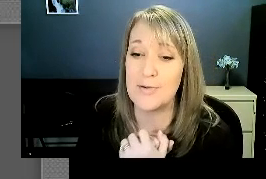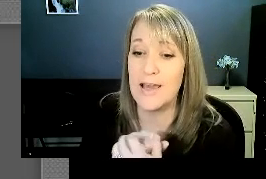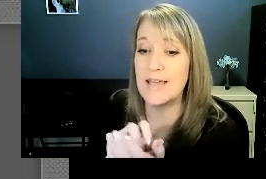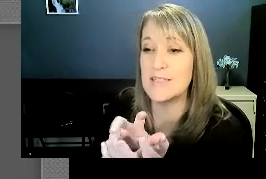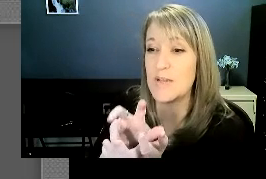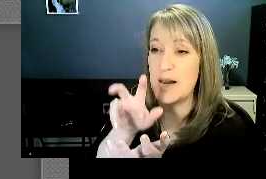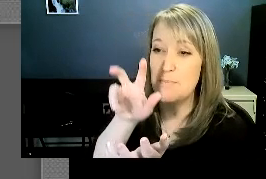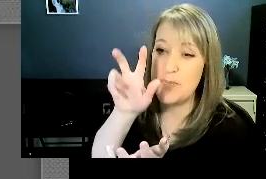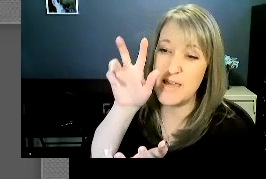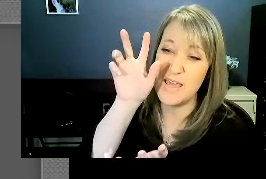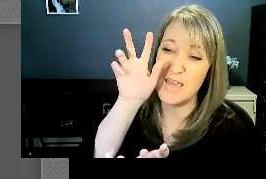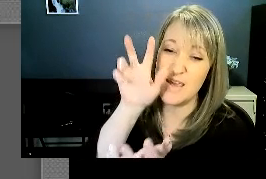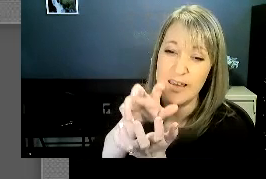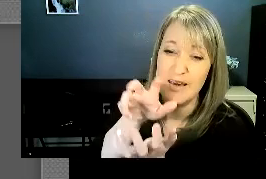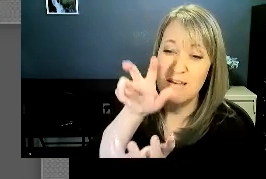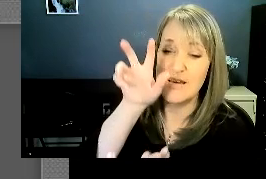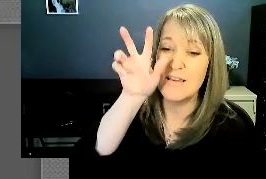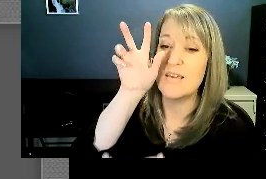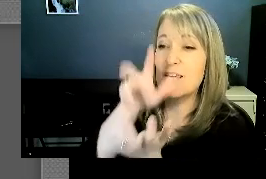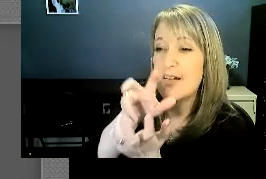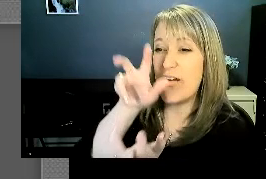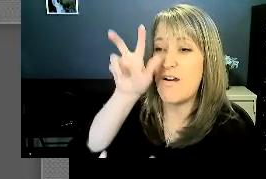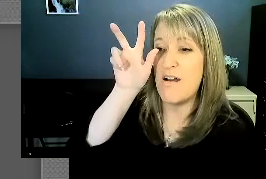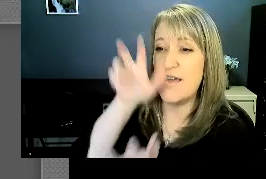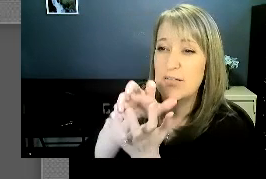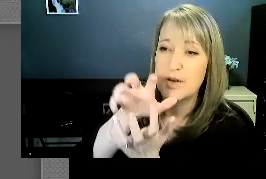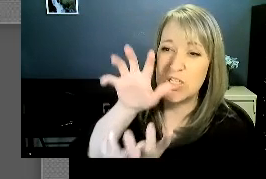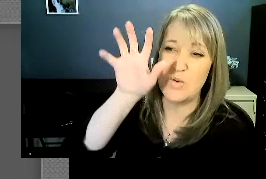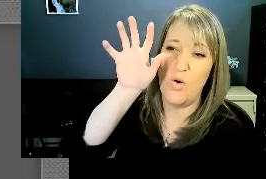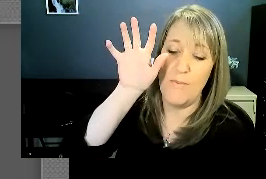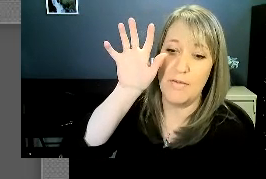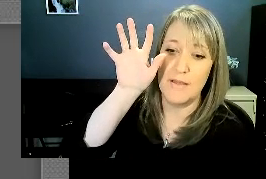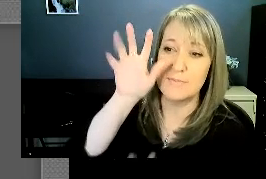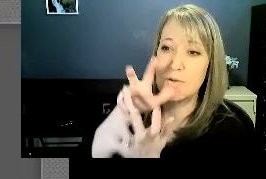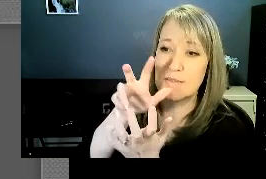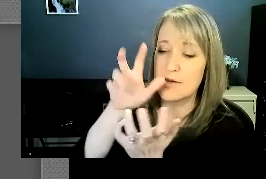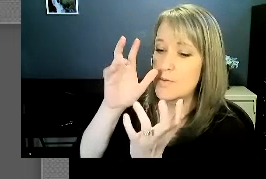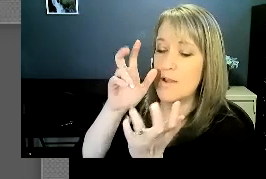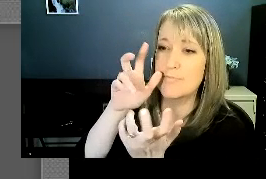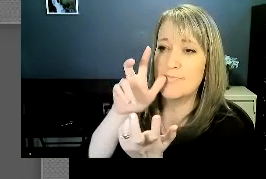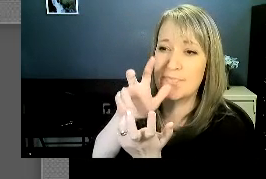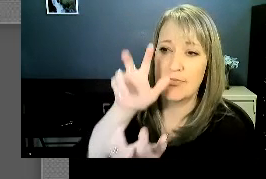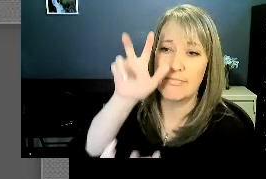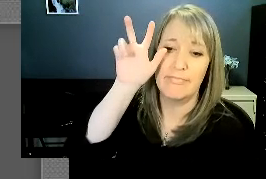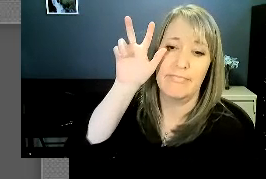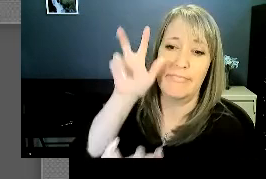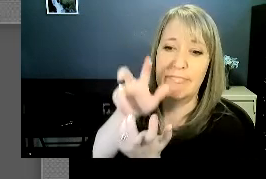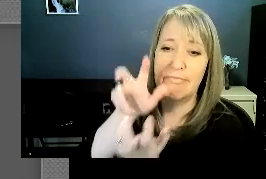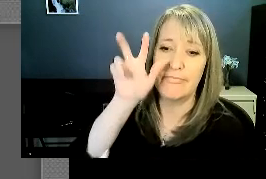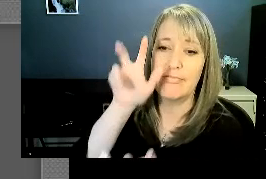yawning, okay? So we got a big yawn. Could do a whole mouth, I suppose. I don't know why I'm,